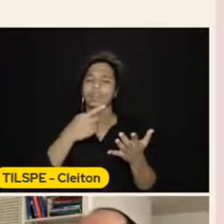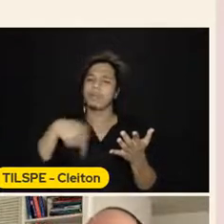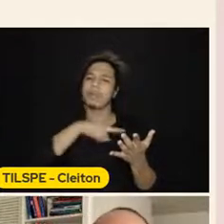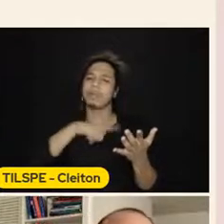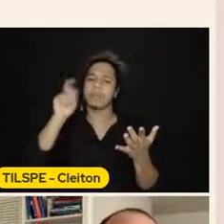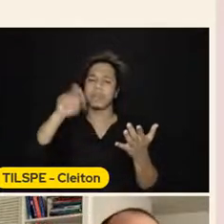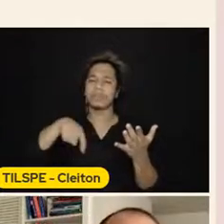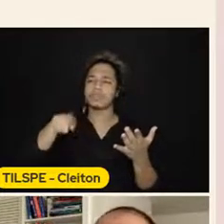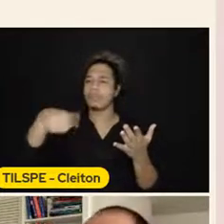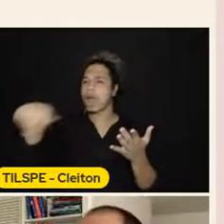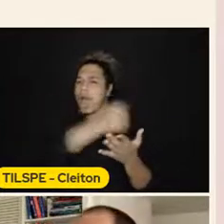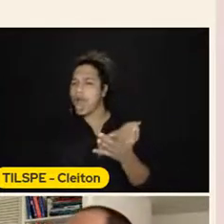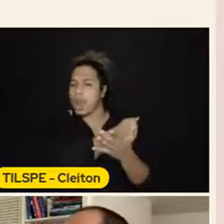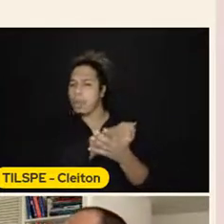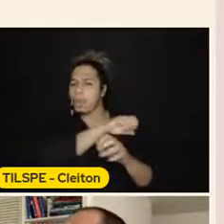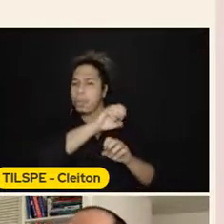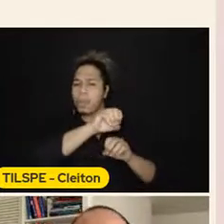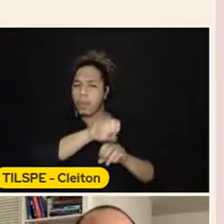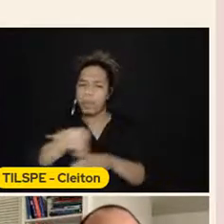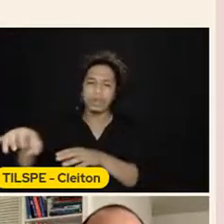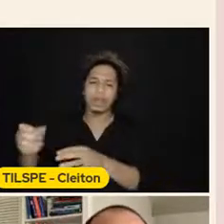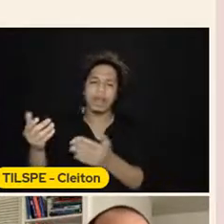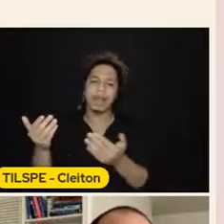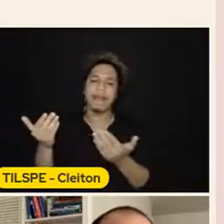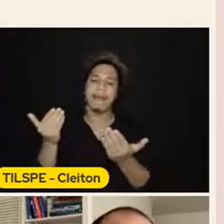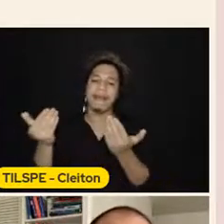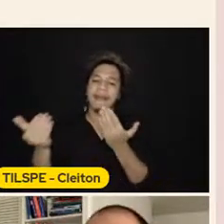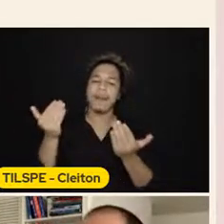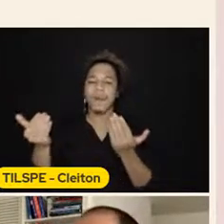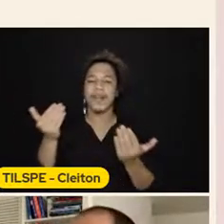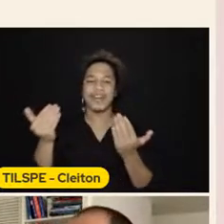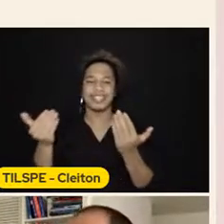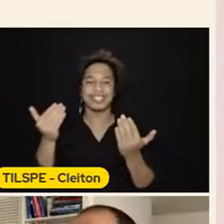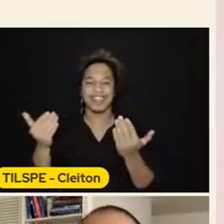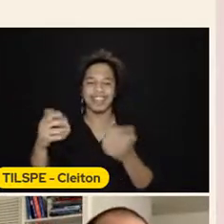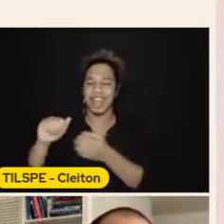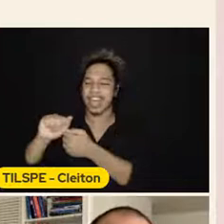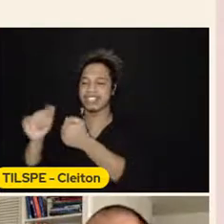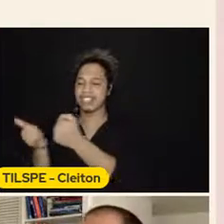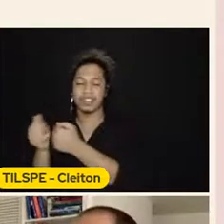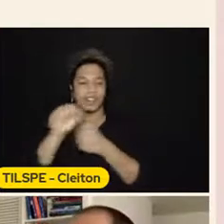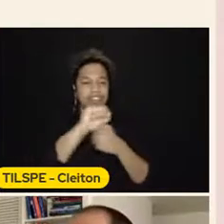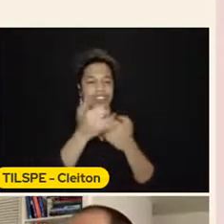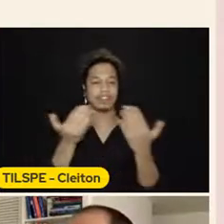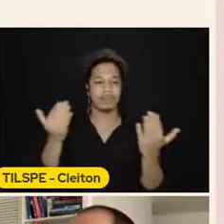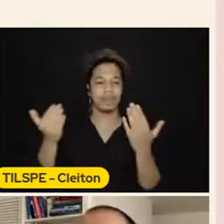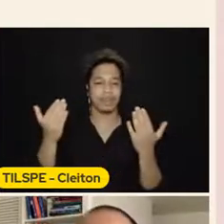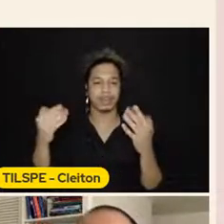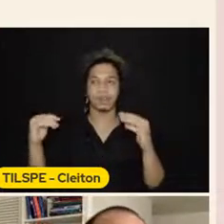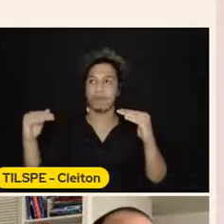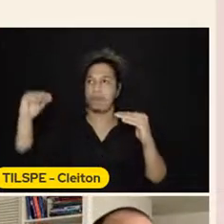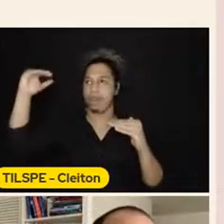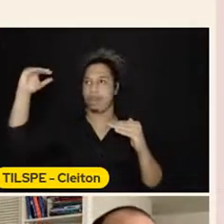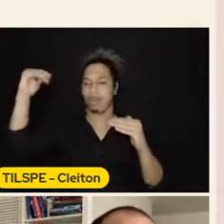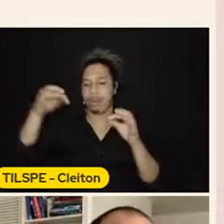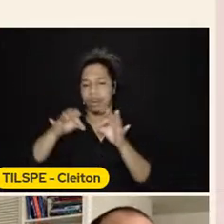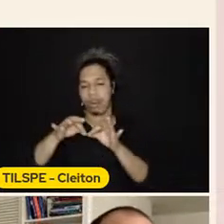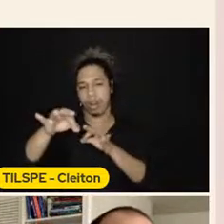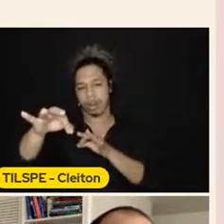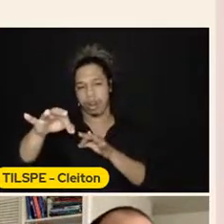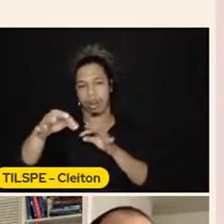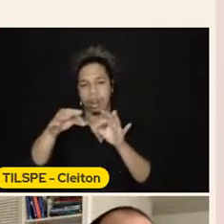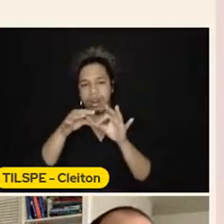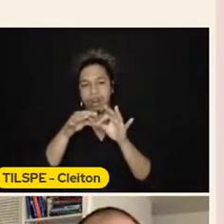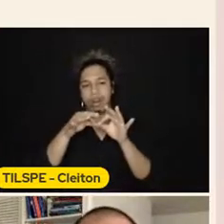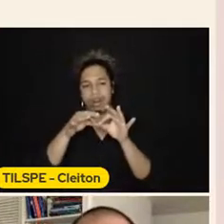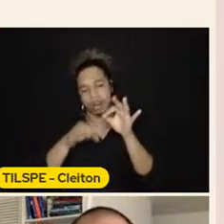students comparative adjectives so that they can compare weight, height, length while reading a